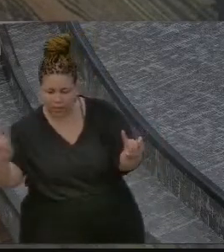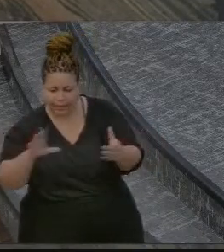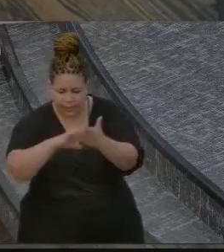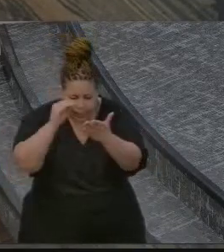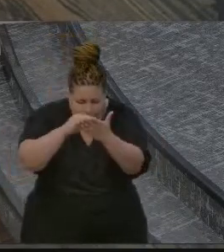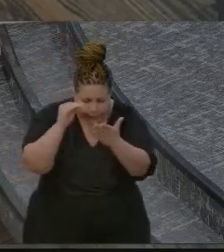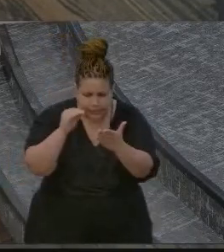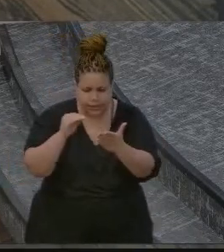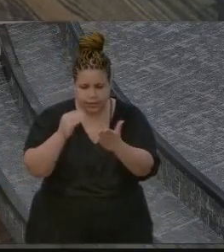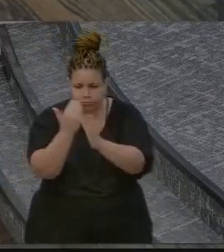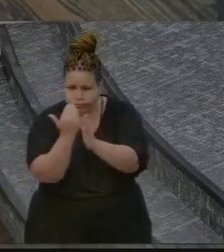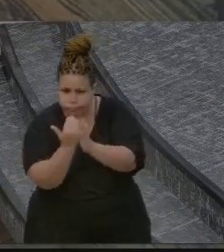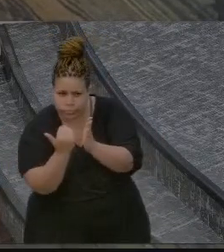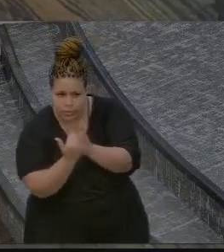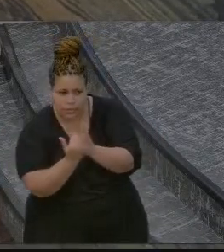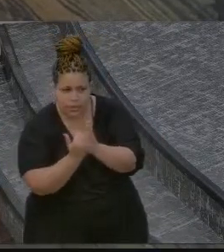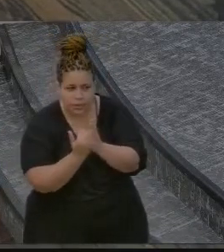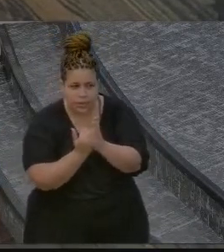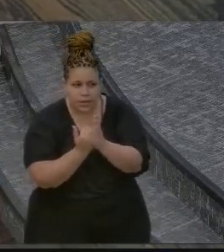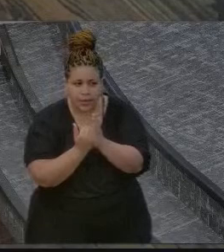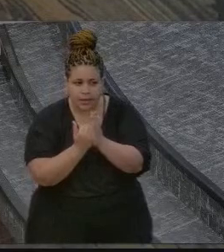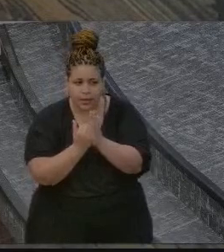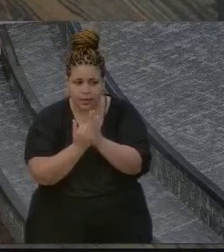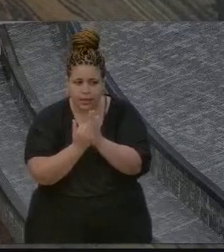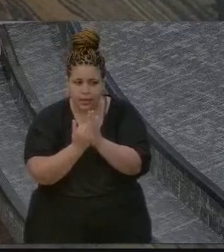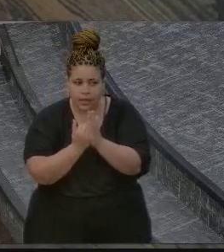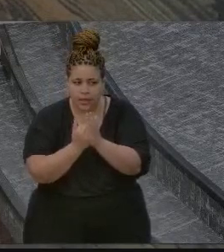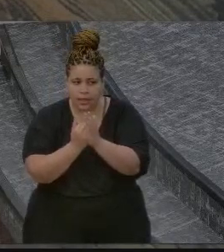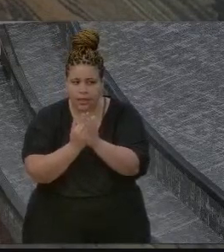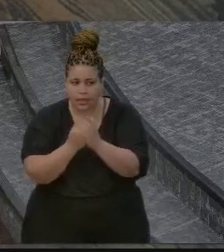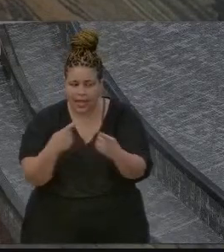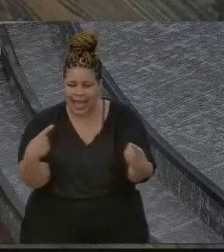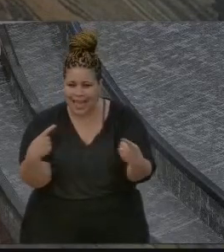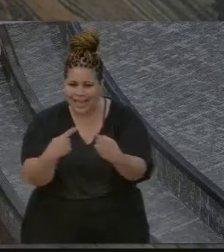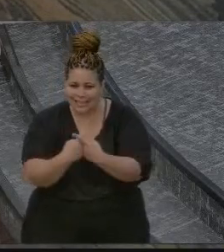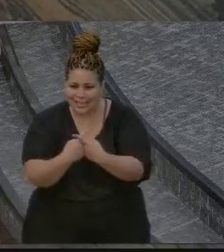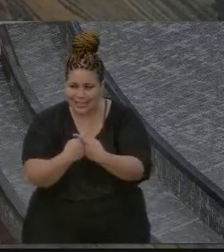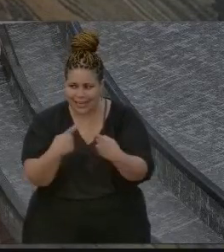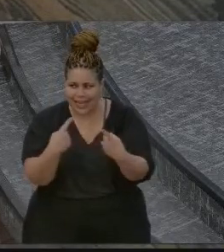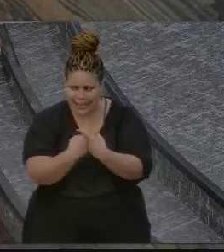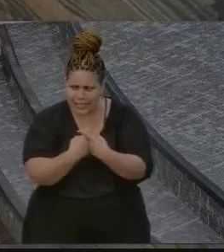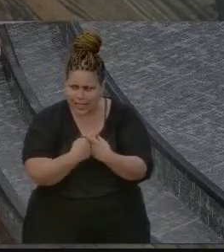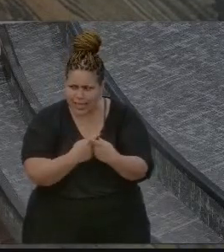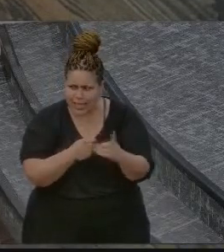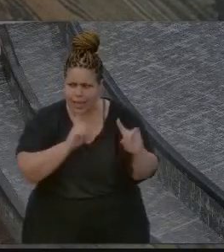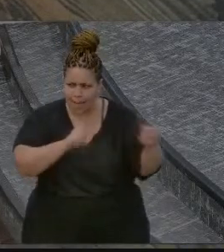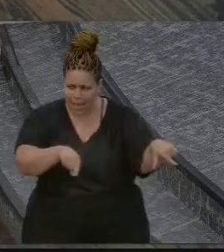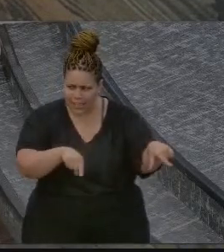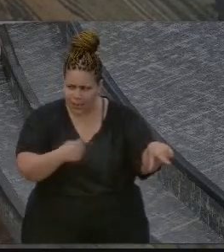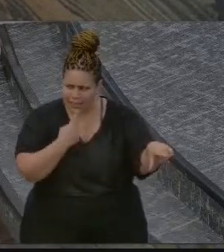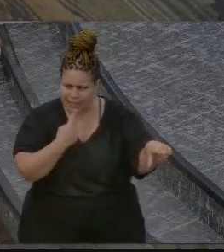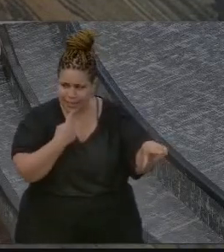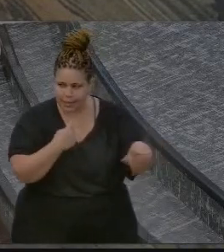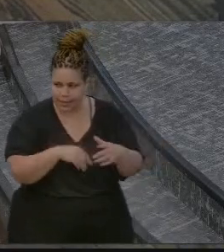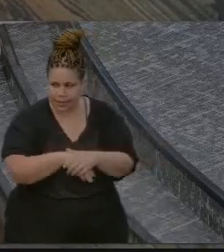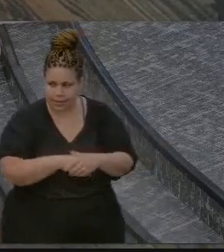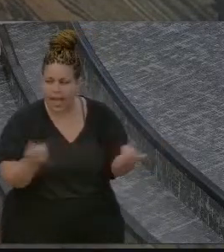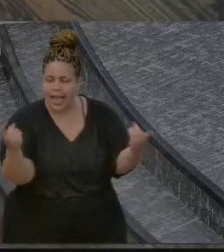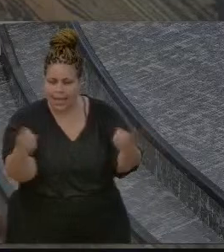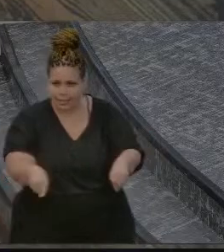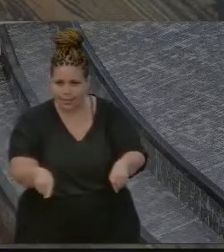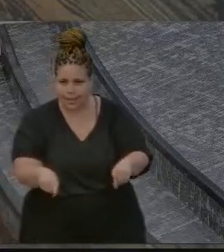incident command, just like we say, it's an incident command. God forbid if anything happened on our school that we would need that set up.